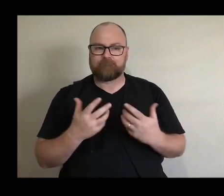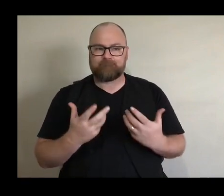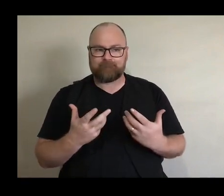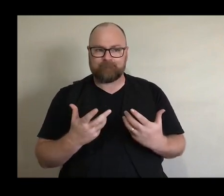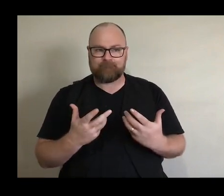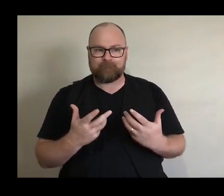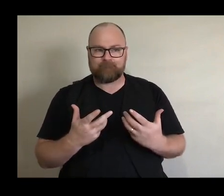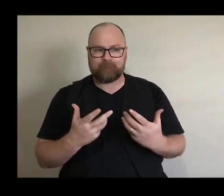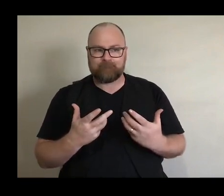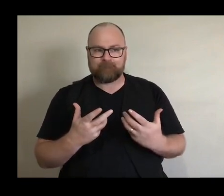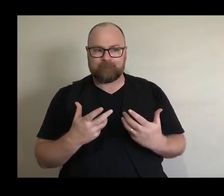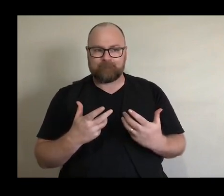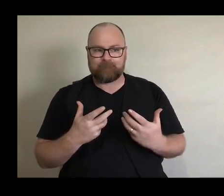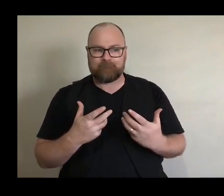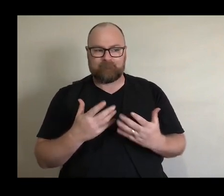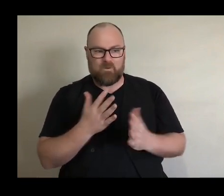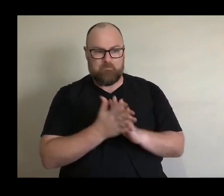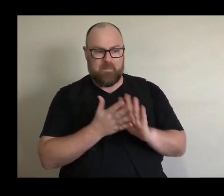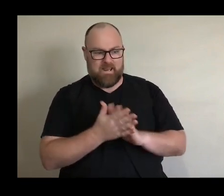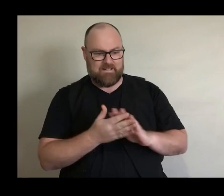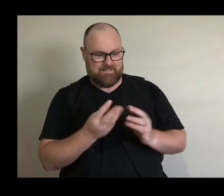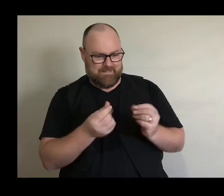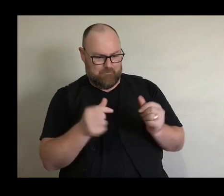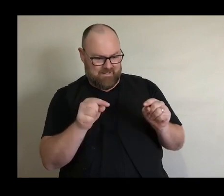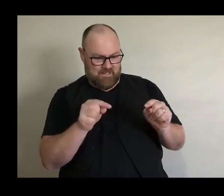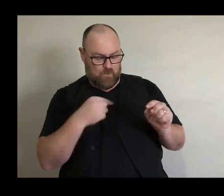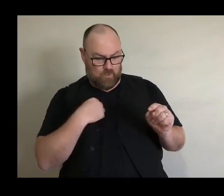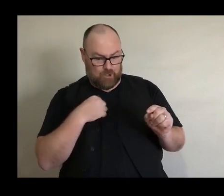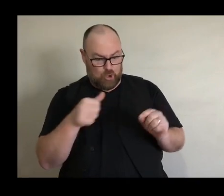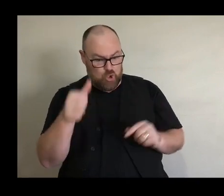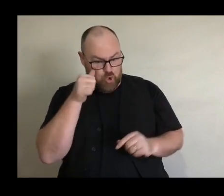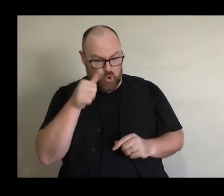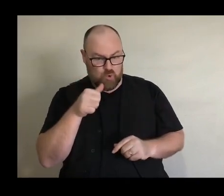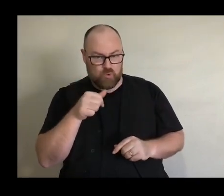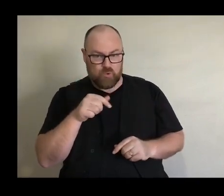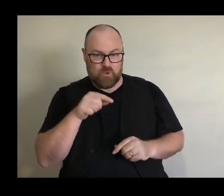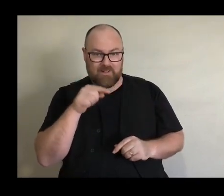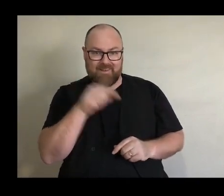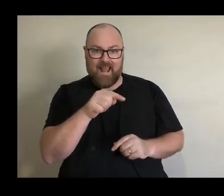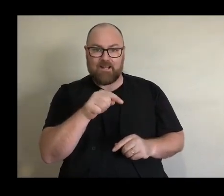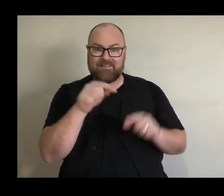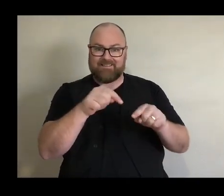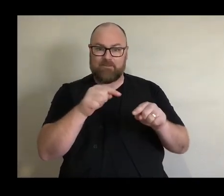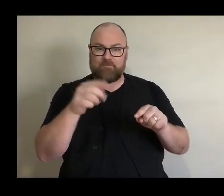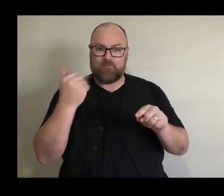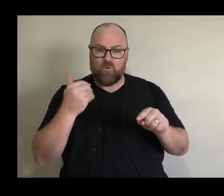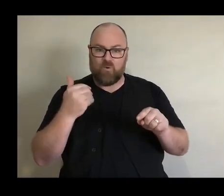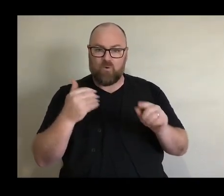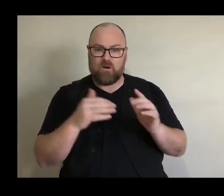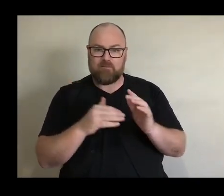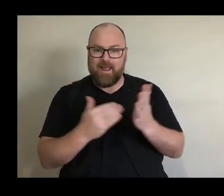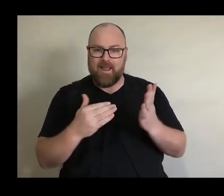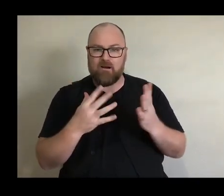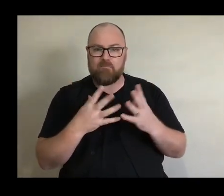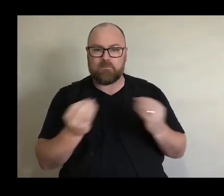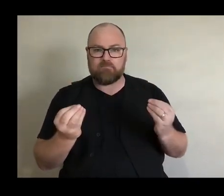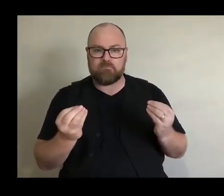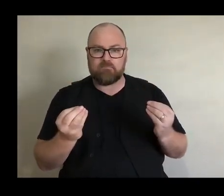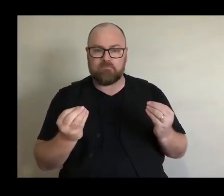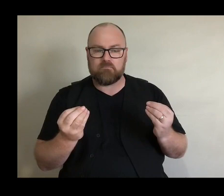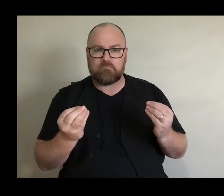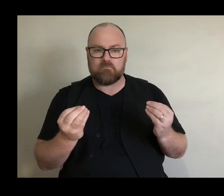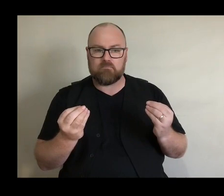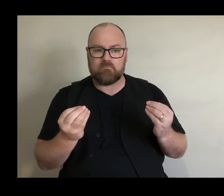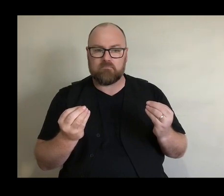place of something that we knew could be there and could be there again. So in that sense,